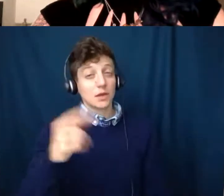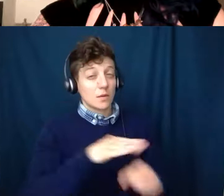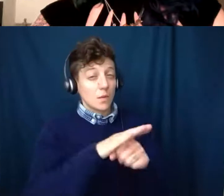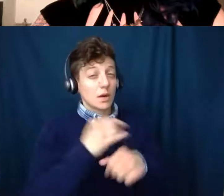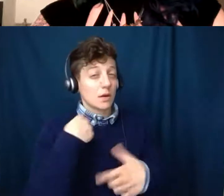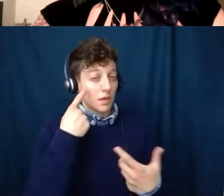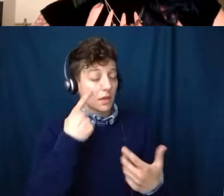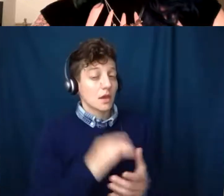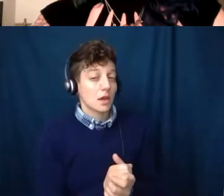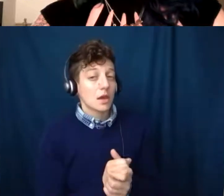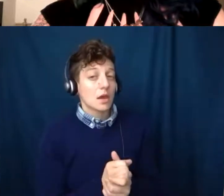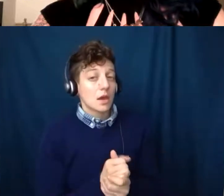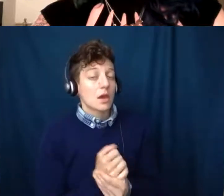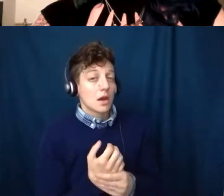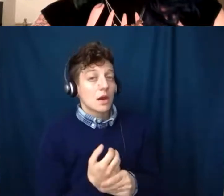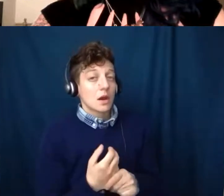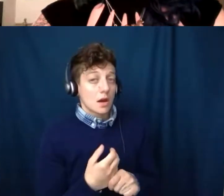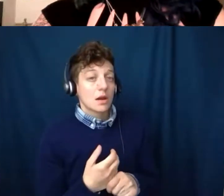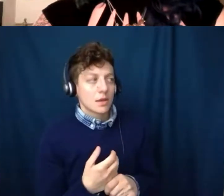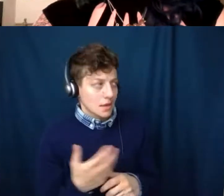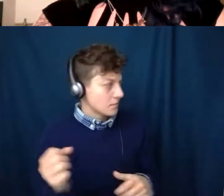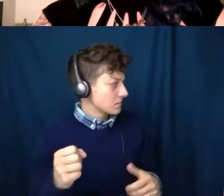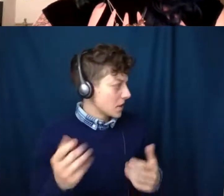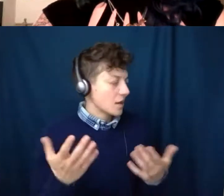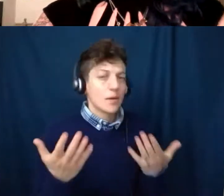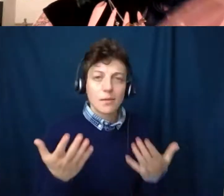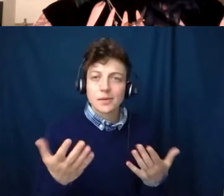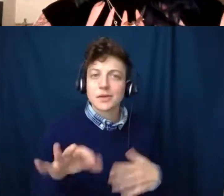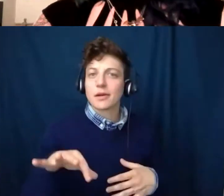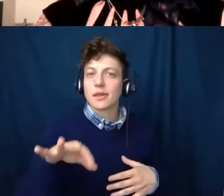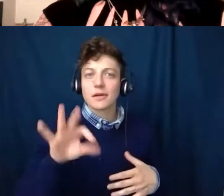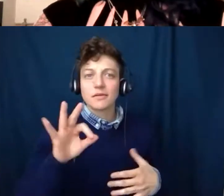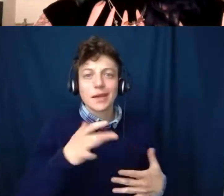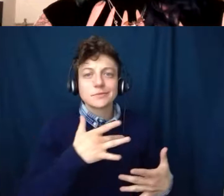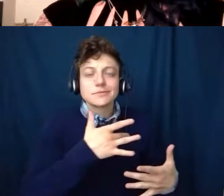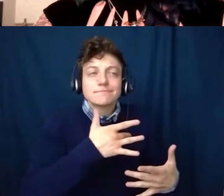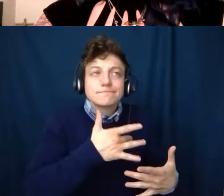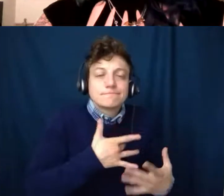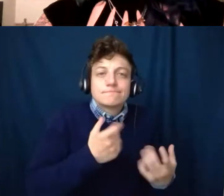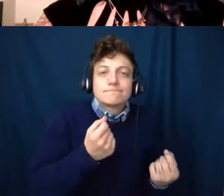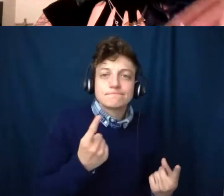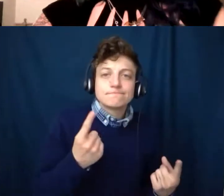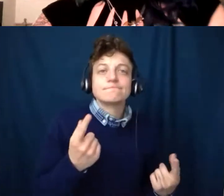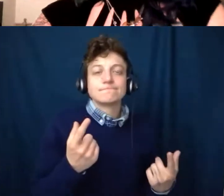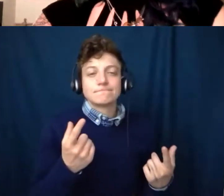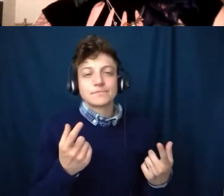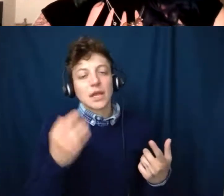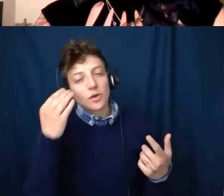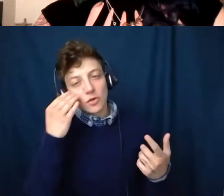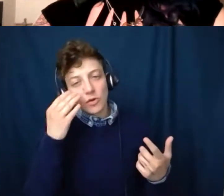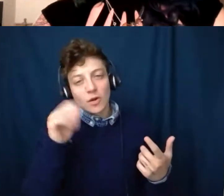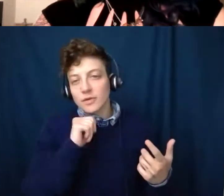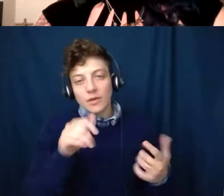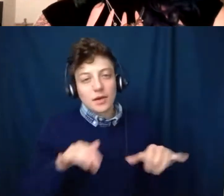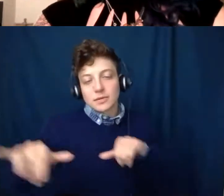Yeah, I think, probably finding sympathetic ears wherever you can, knowing that's not going to be true across the board is probably a